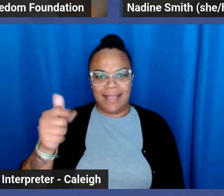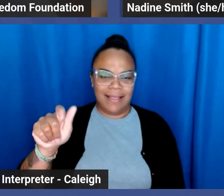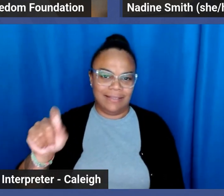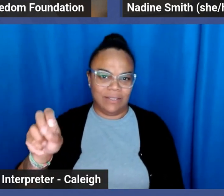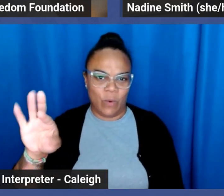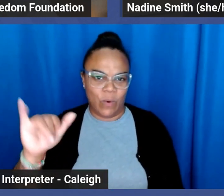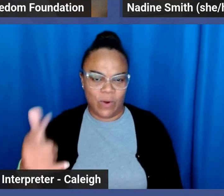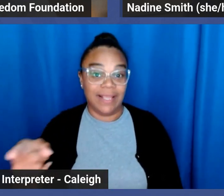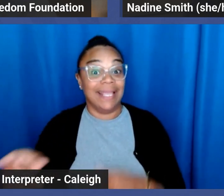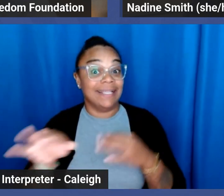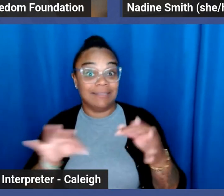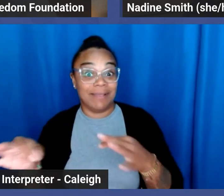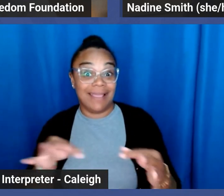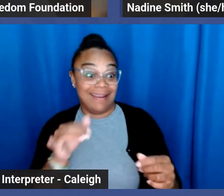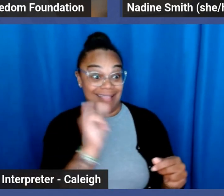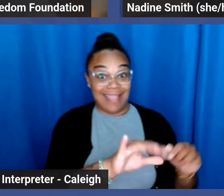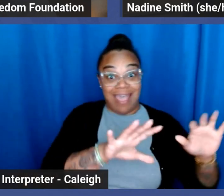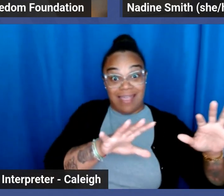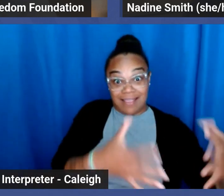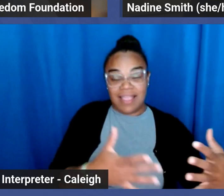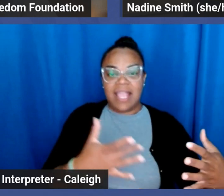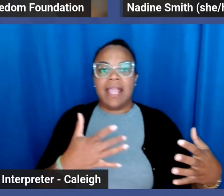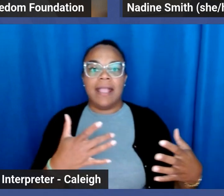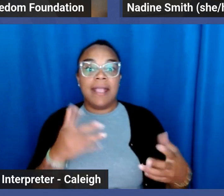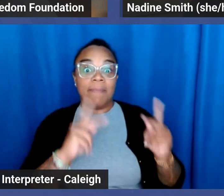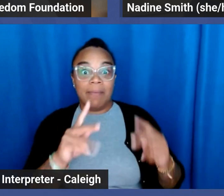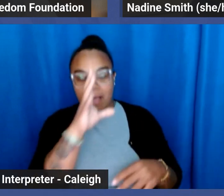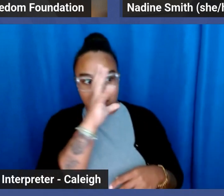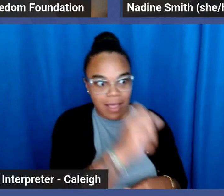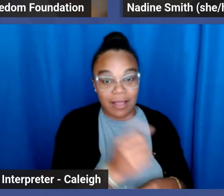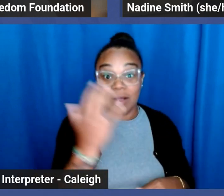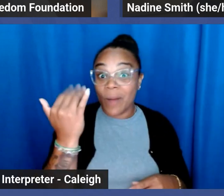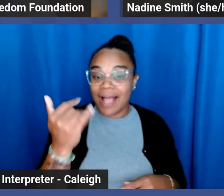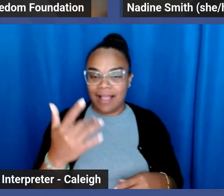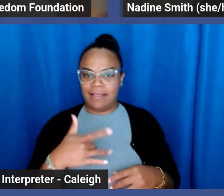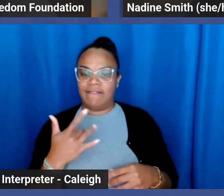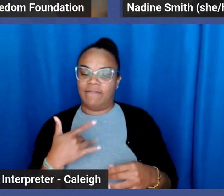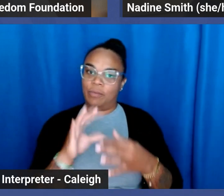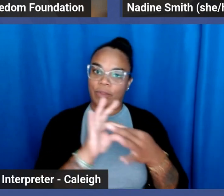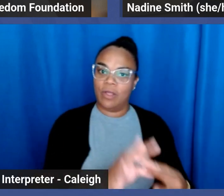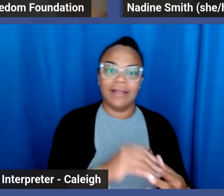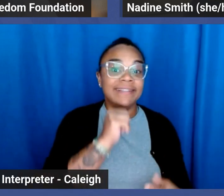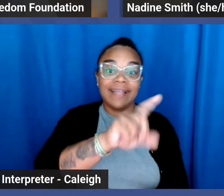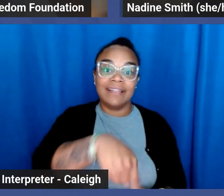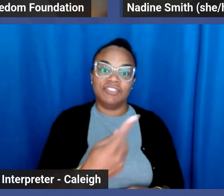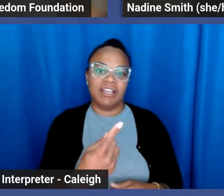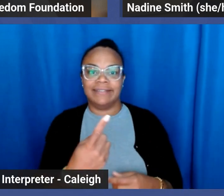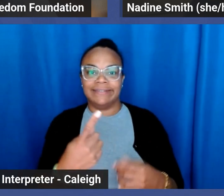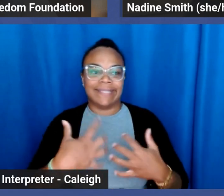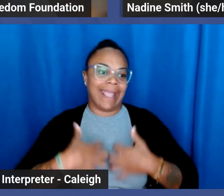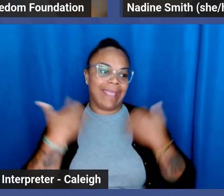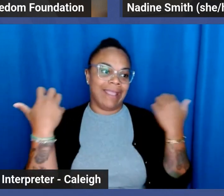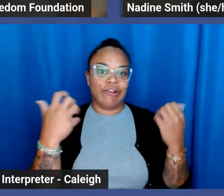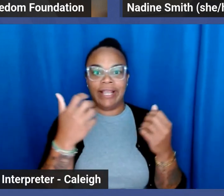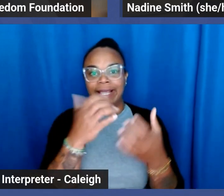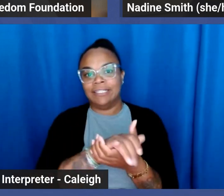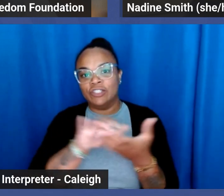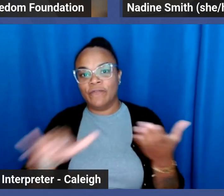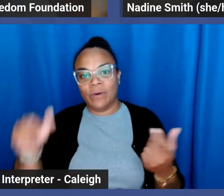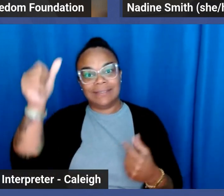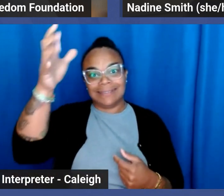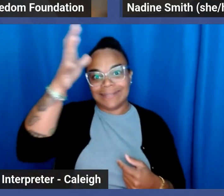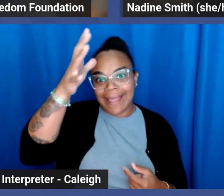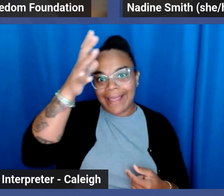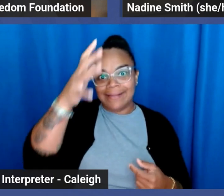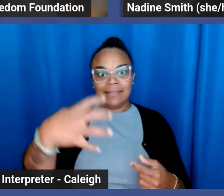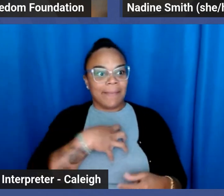not just angry, divorced dads sitting around complaining. It's a sense of community that is